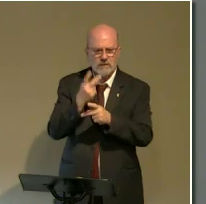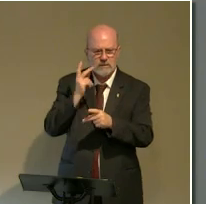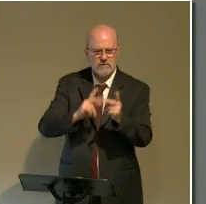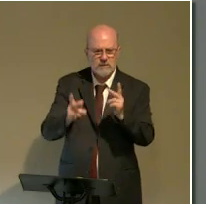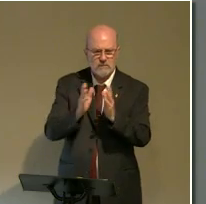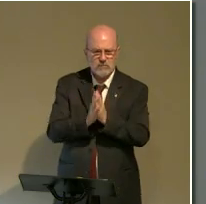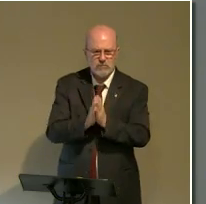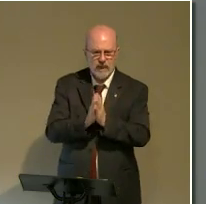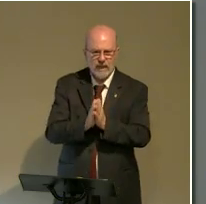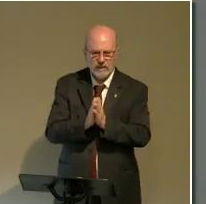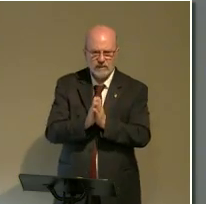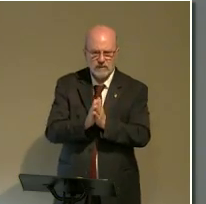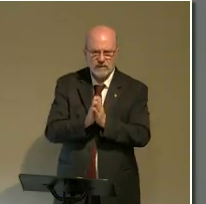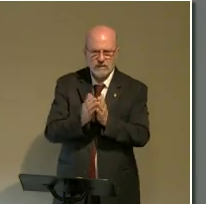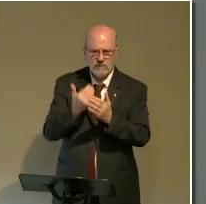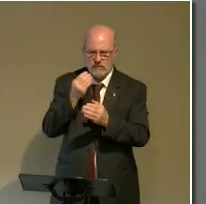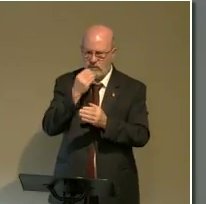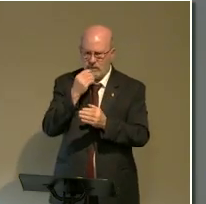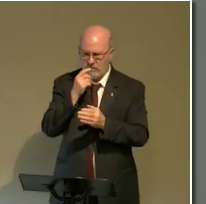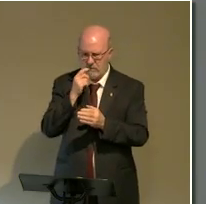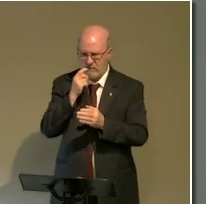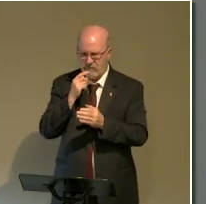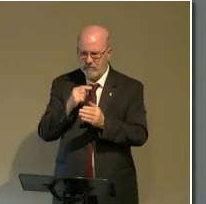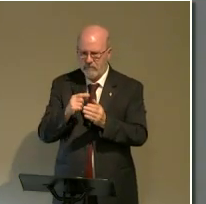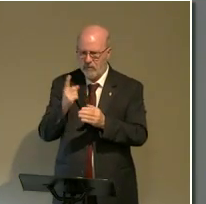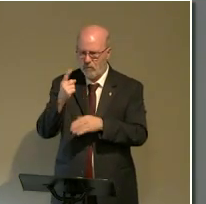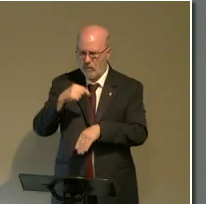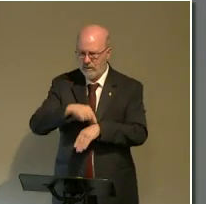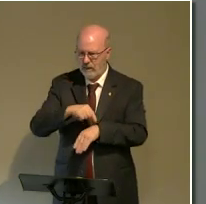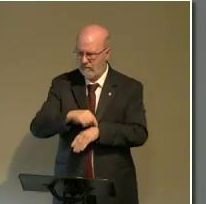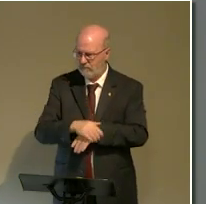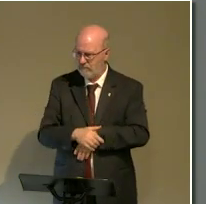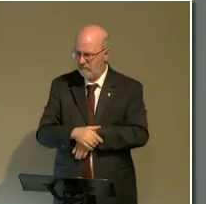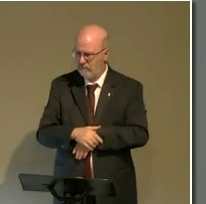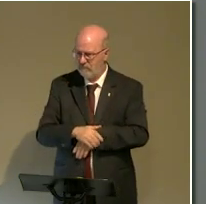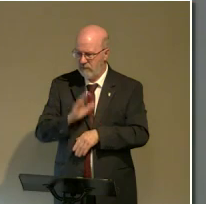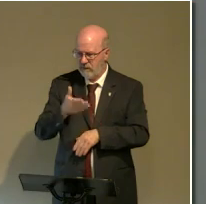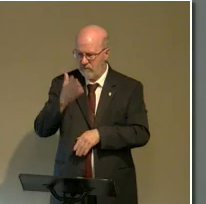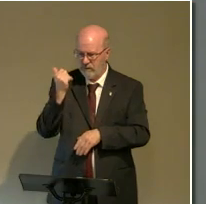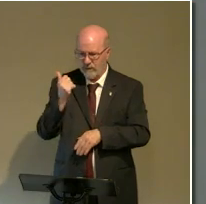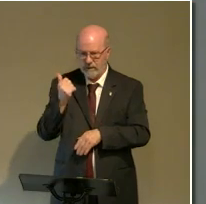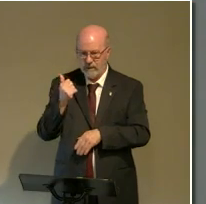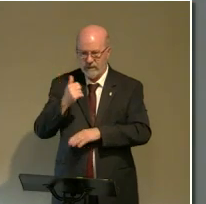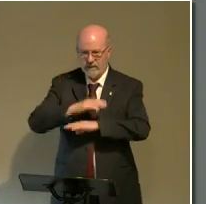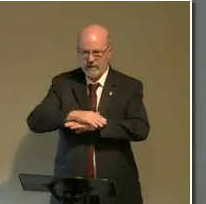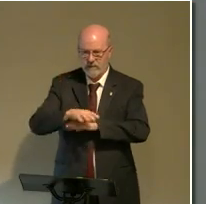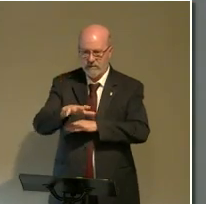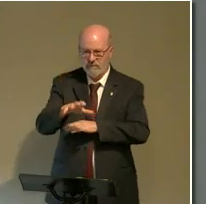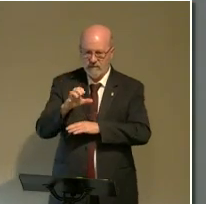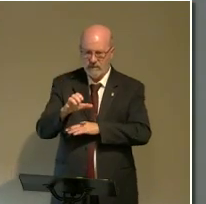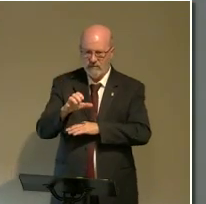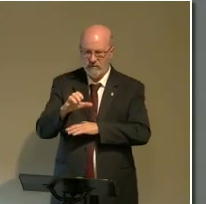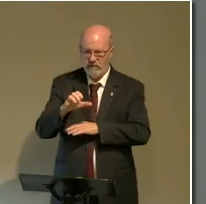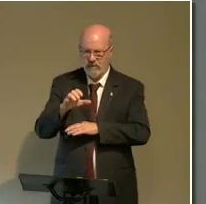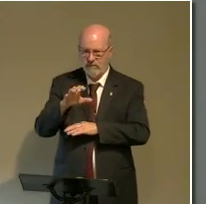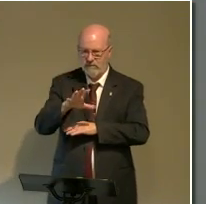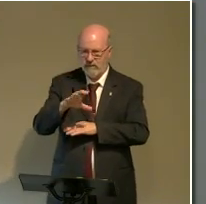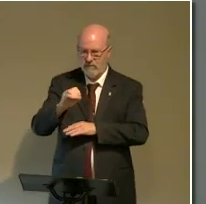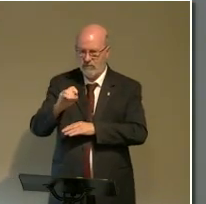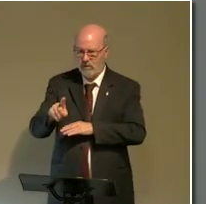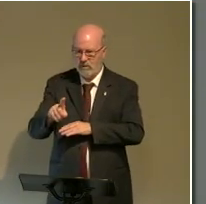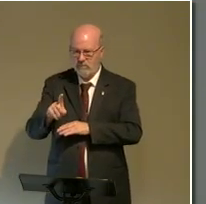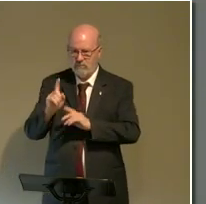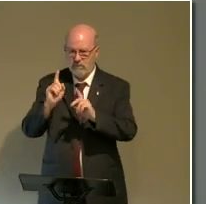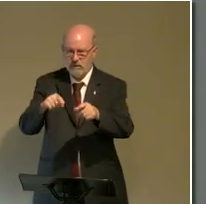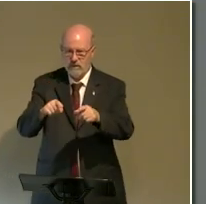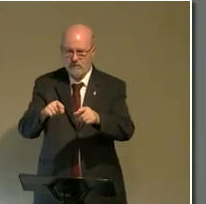somebody pray before they eat? I've seen it one time. I'll never forget, table 500 and 501, I